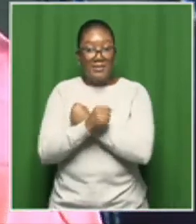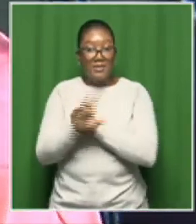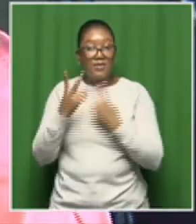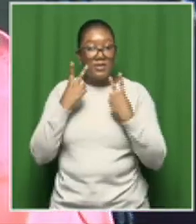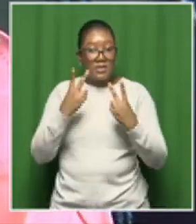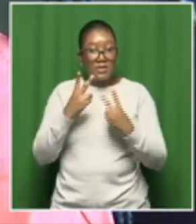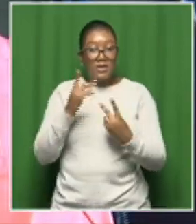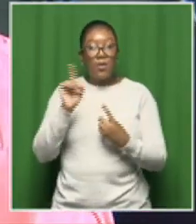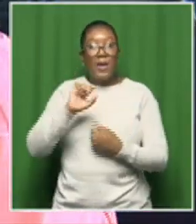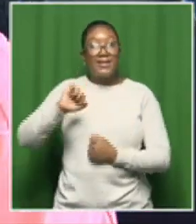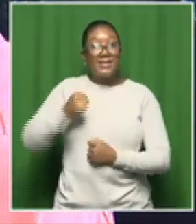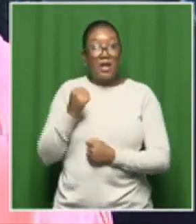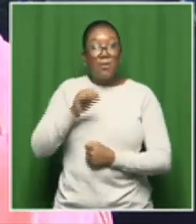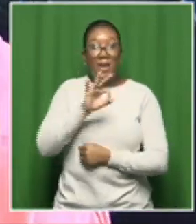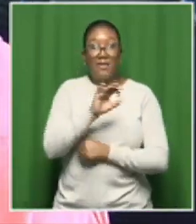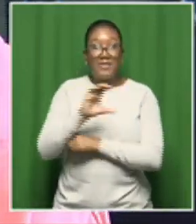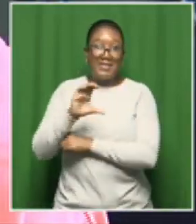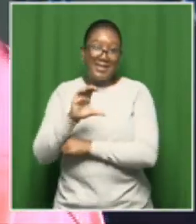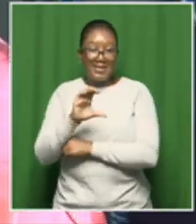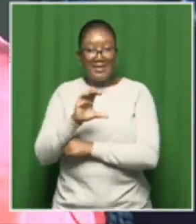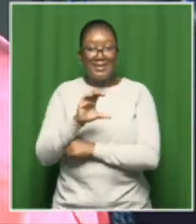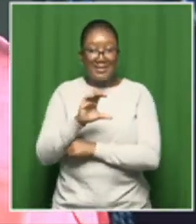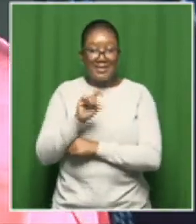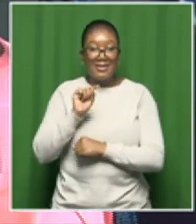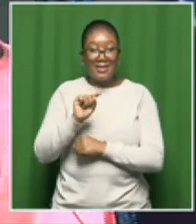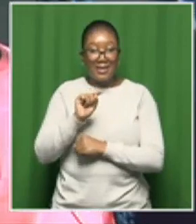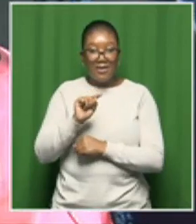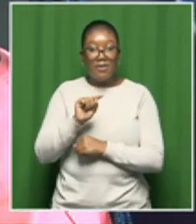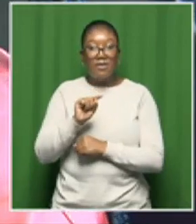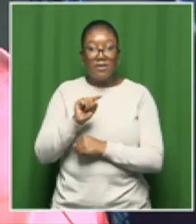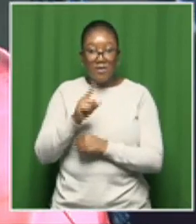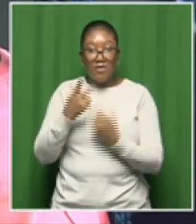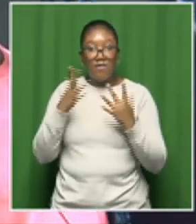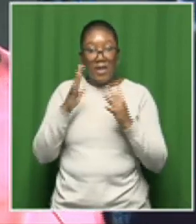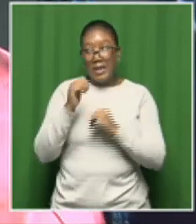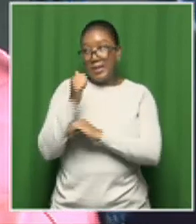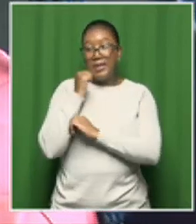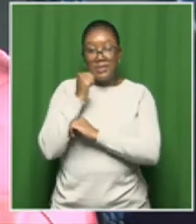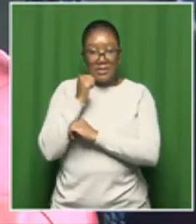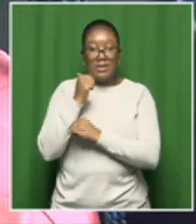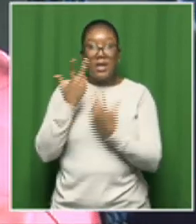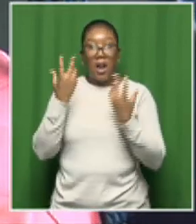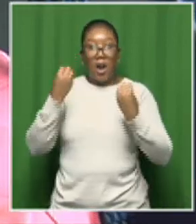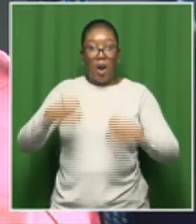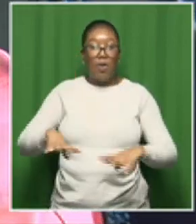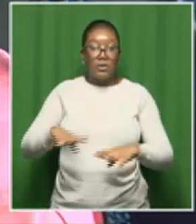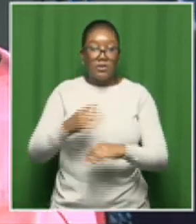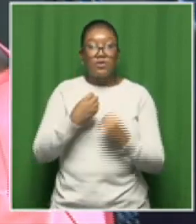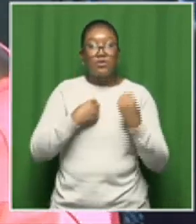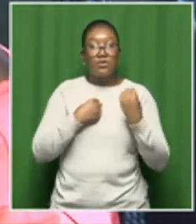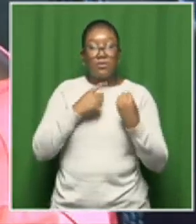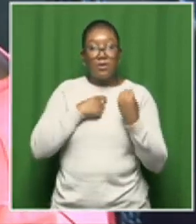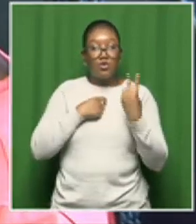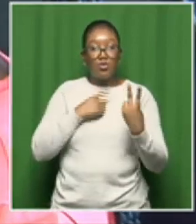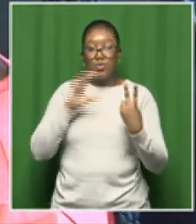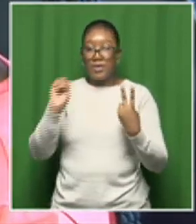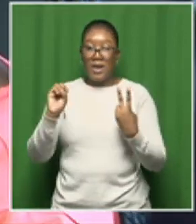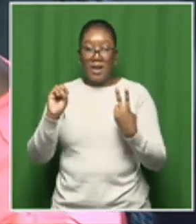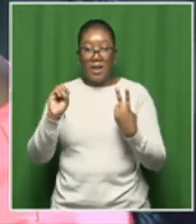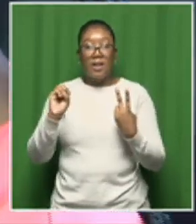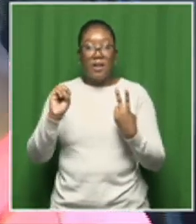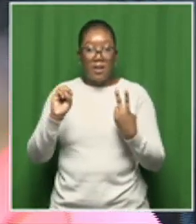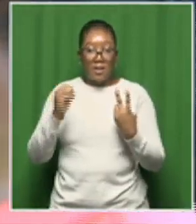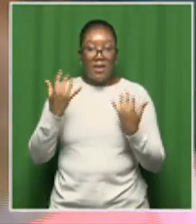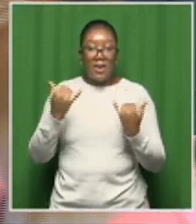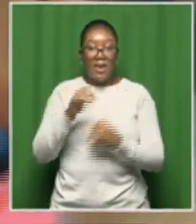on Stellenbosch FC, because they were out in CAF Confed Cup action yesterday and losing there by 2-0. Well, they are